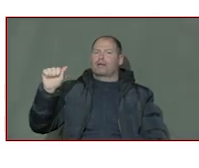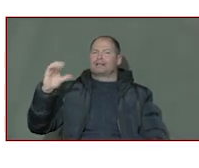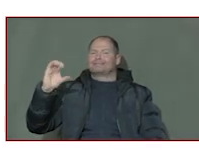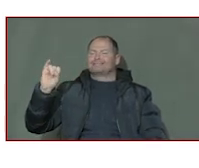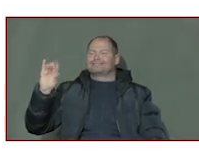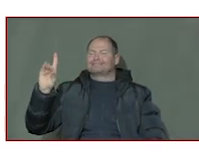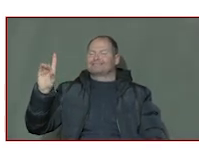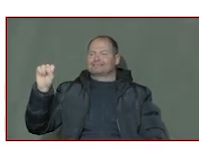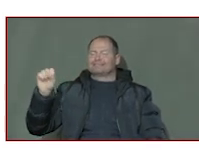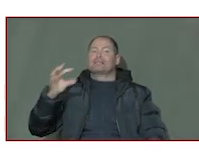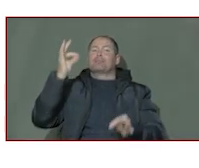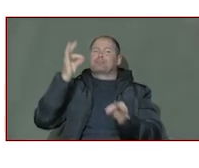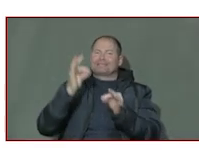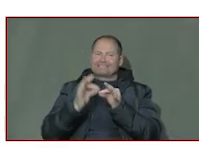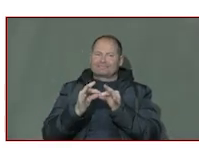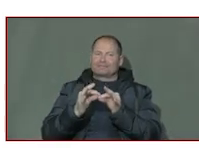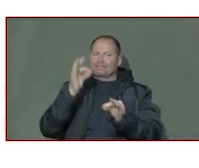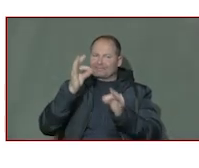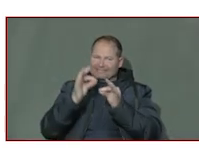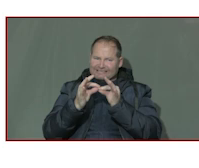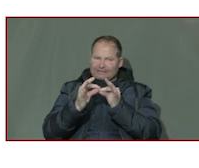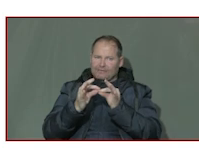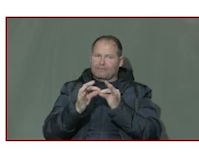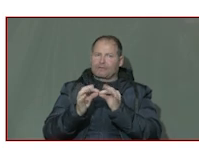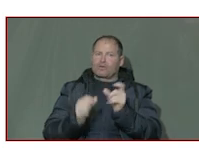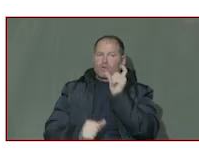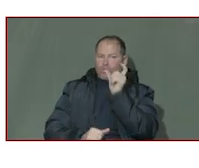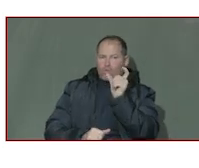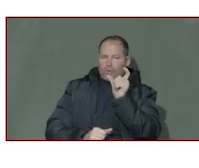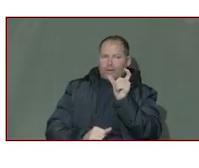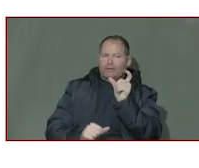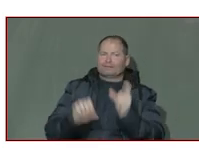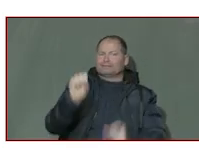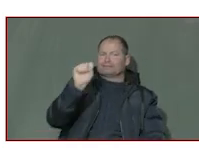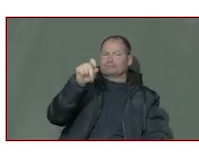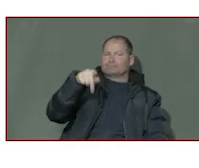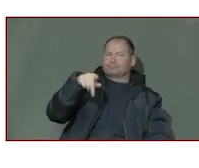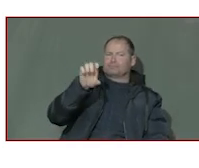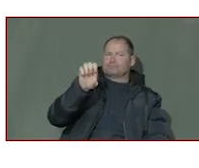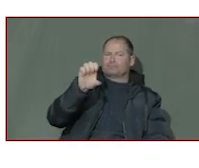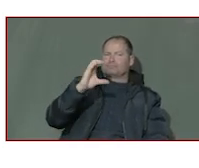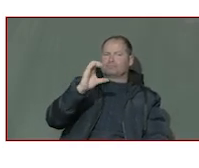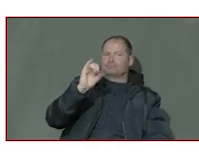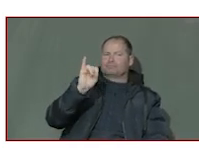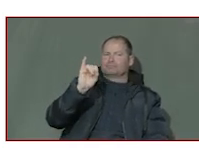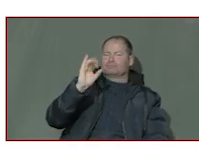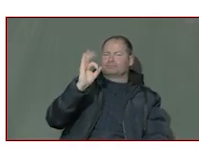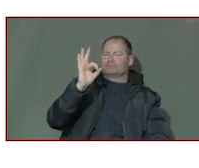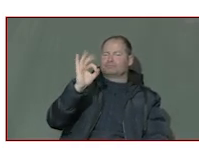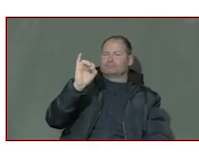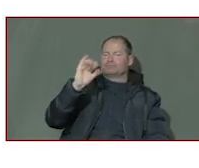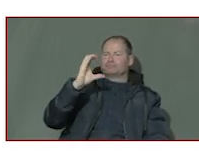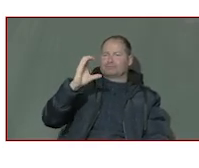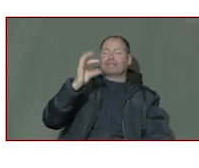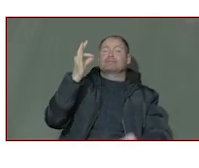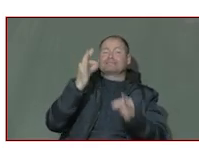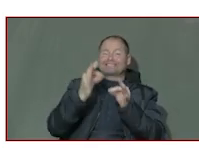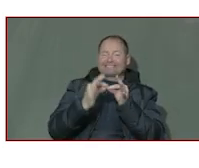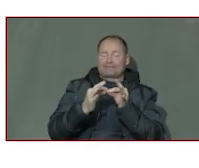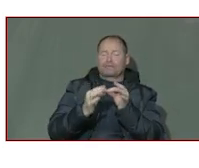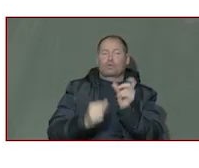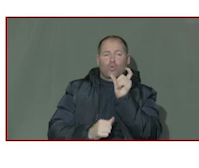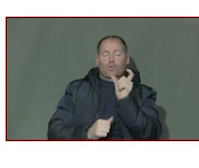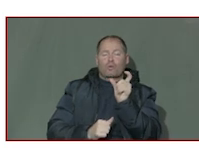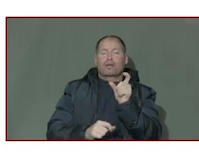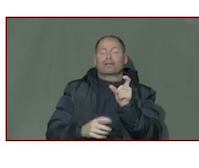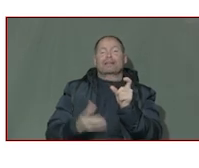anticodon on tRNA, not when the codon matches with the, not when the codon matches